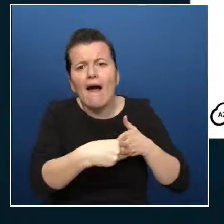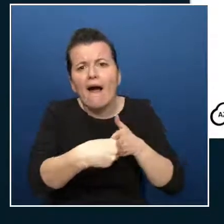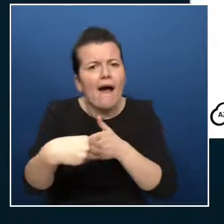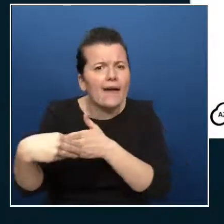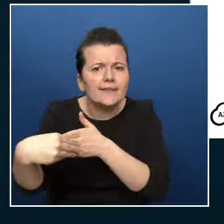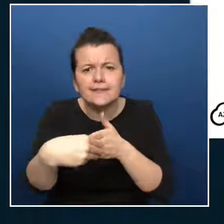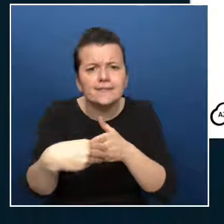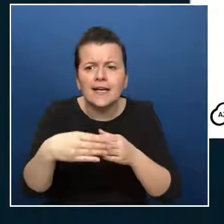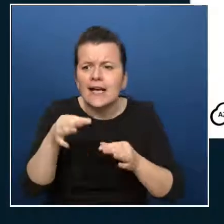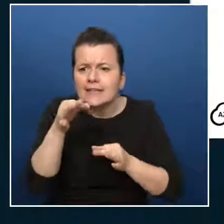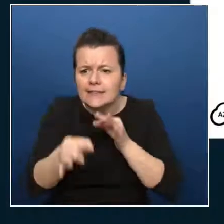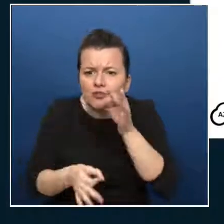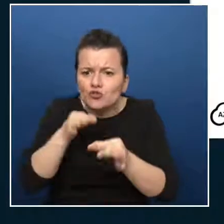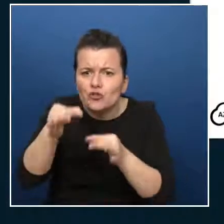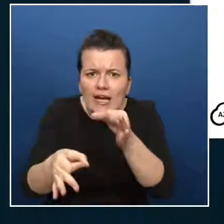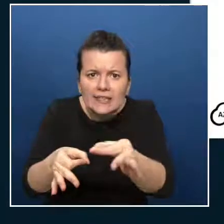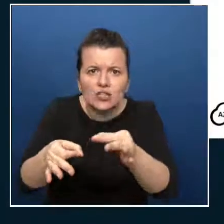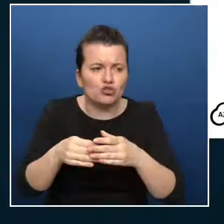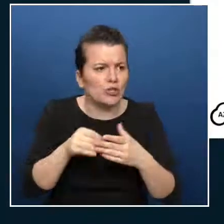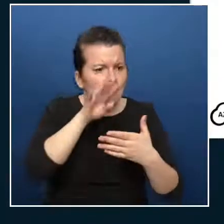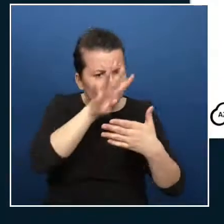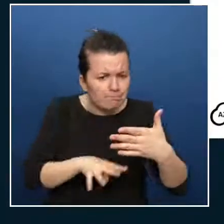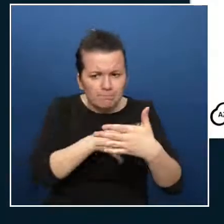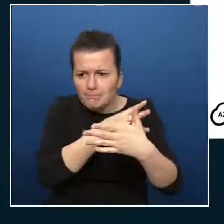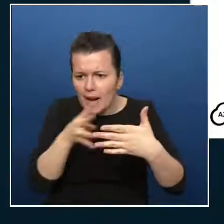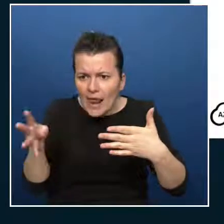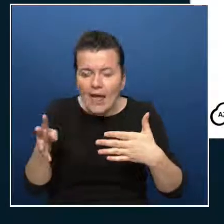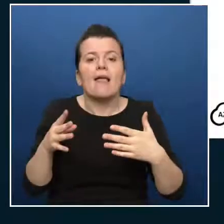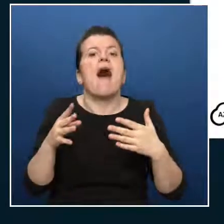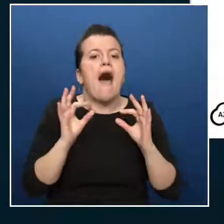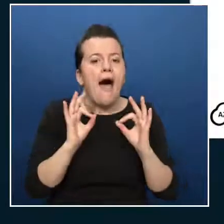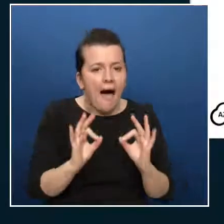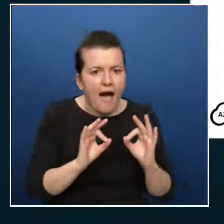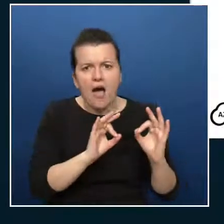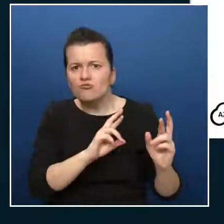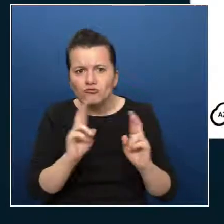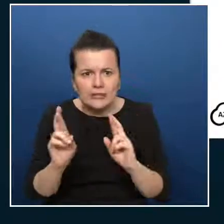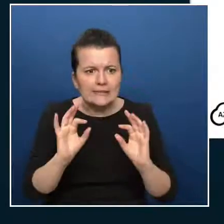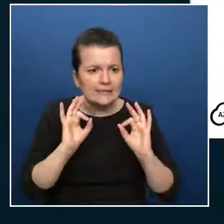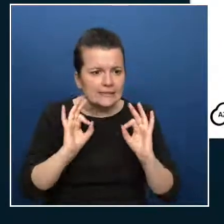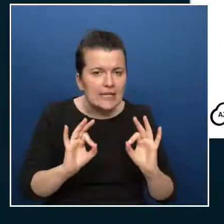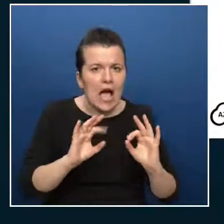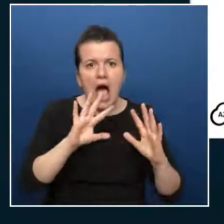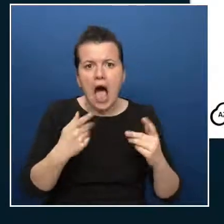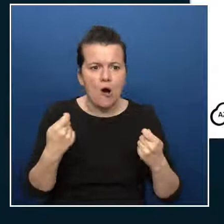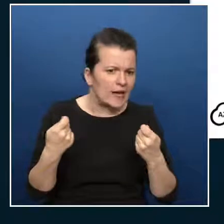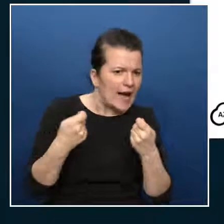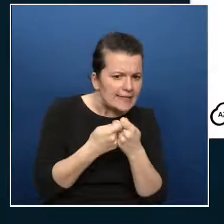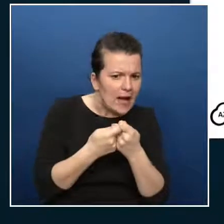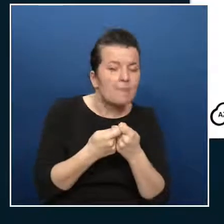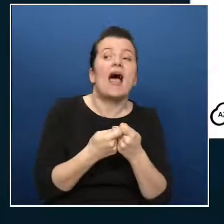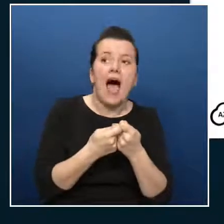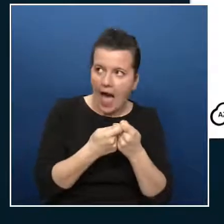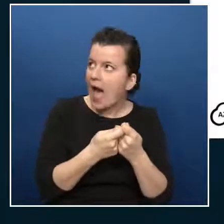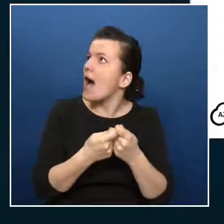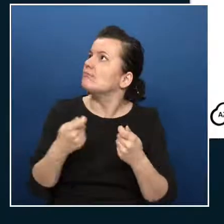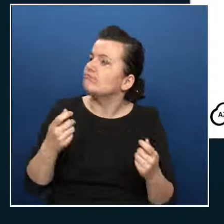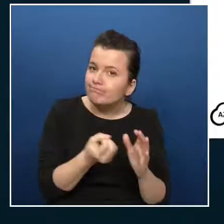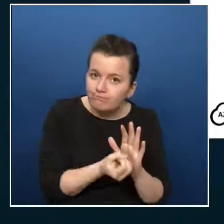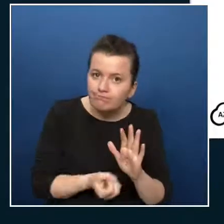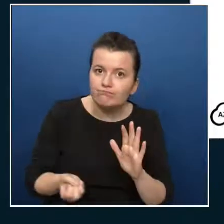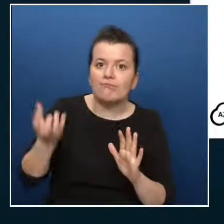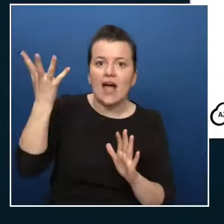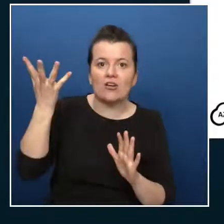strategy, the plan, being ready, how to adapt and migrate, how to innovate when you're done with that,